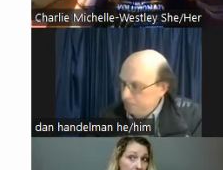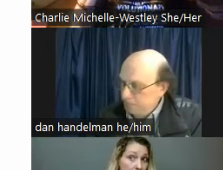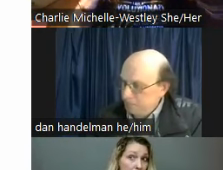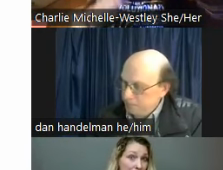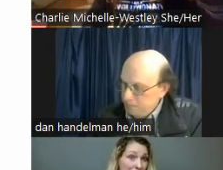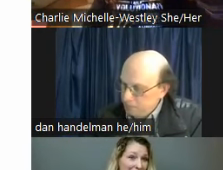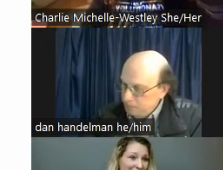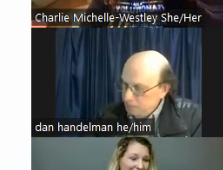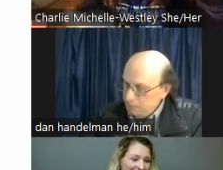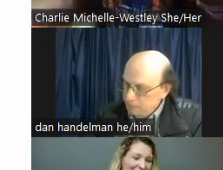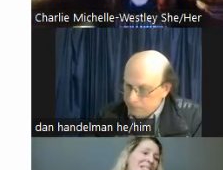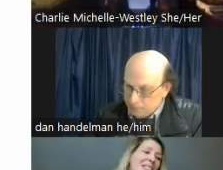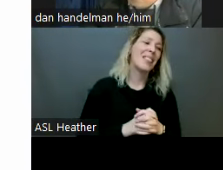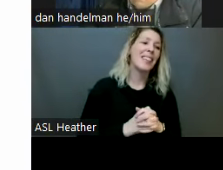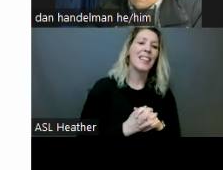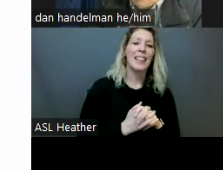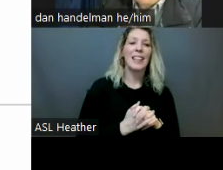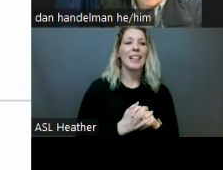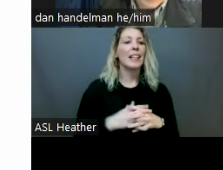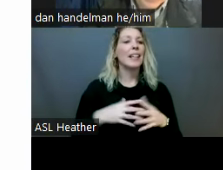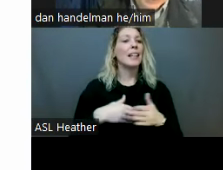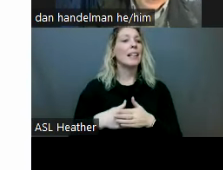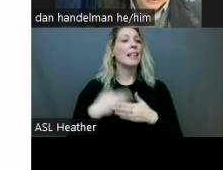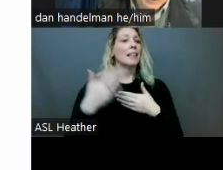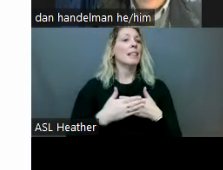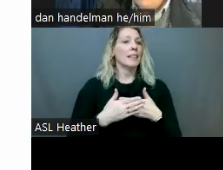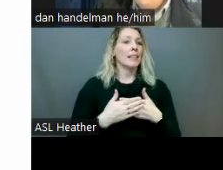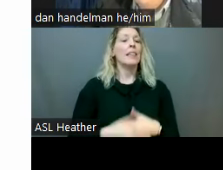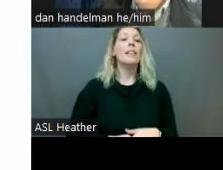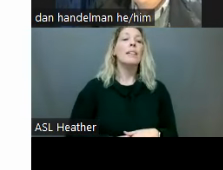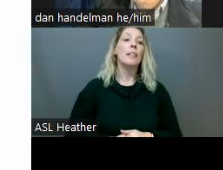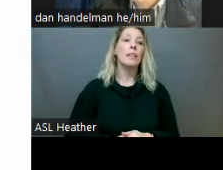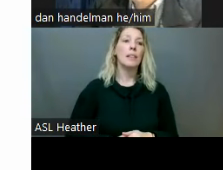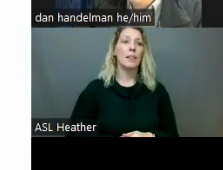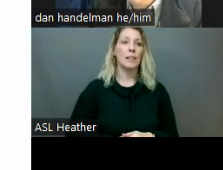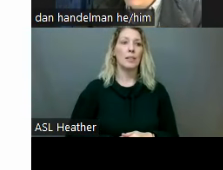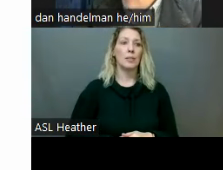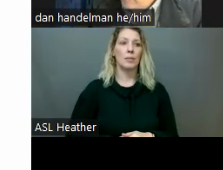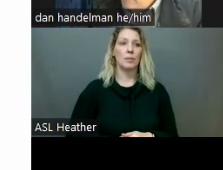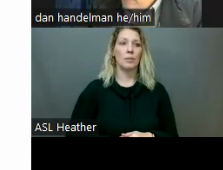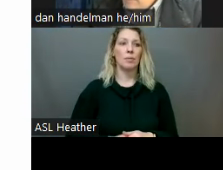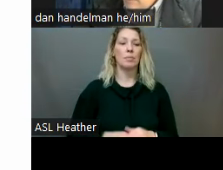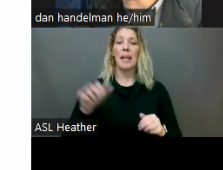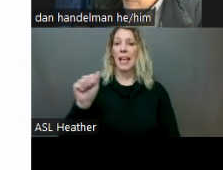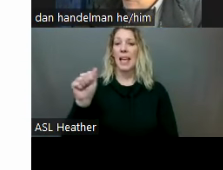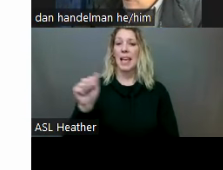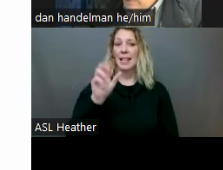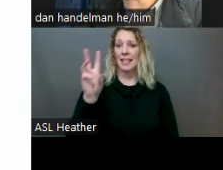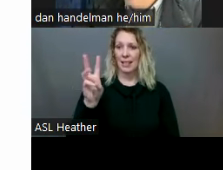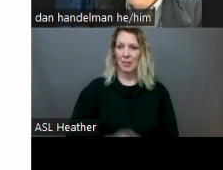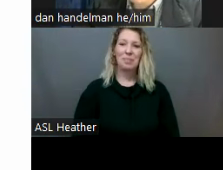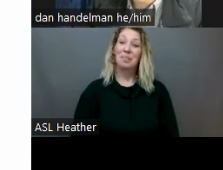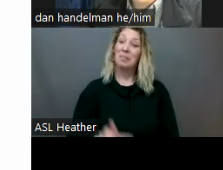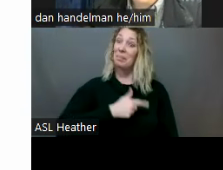Yes, we can. Next section, please. A6. Okay. My turn